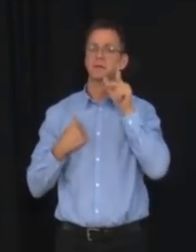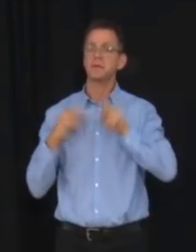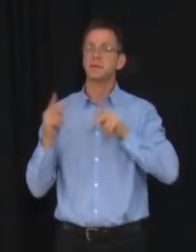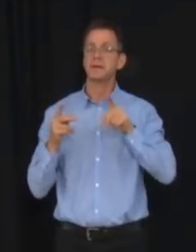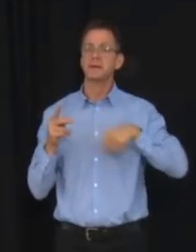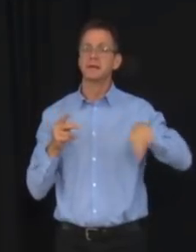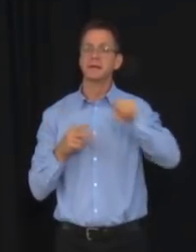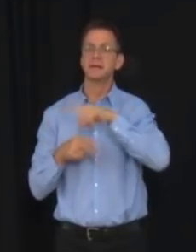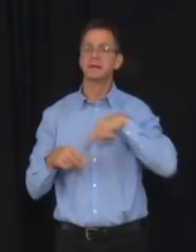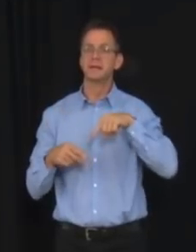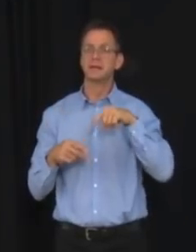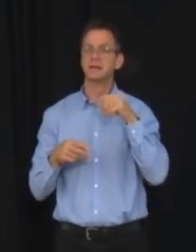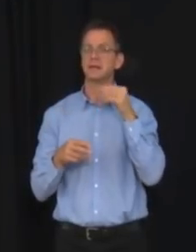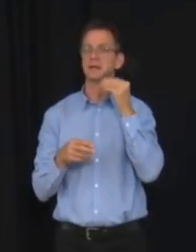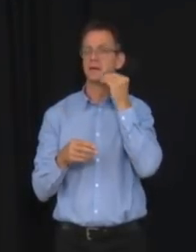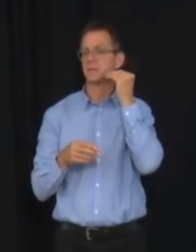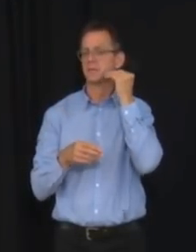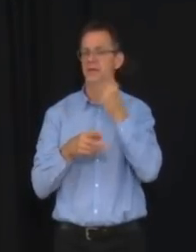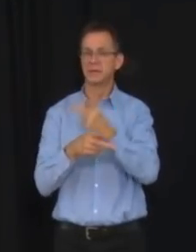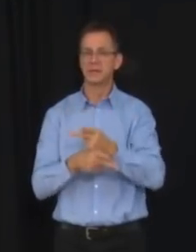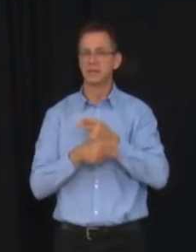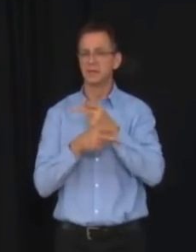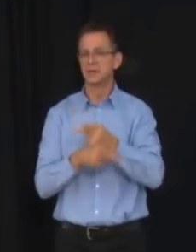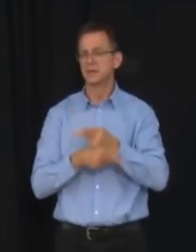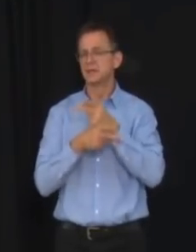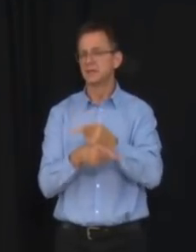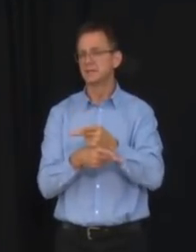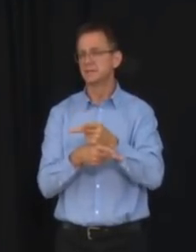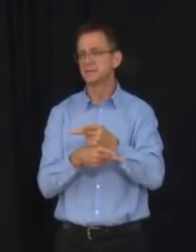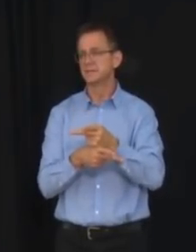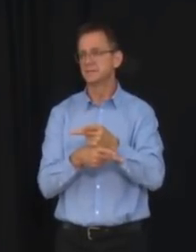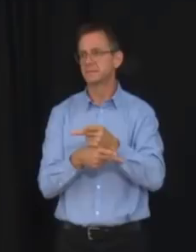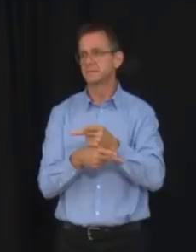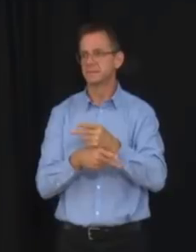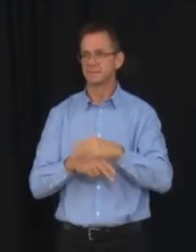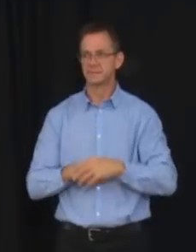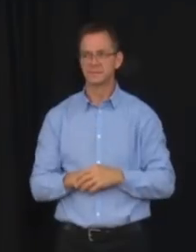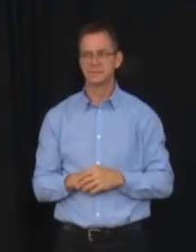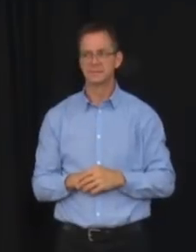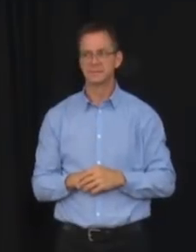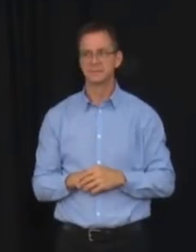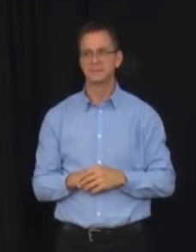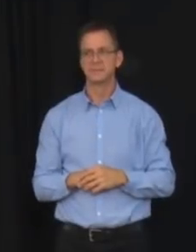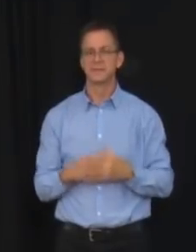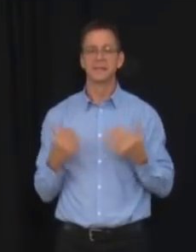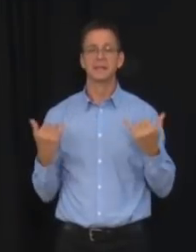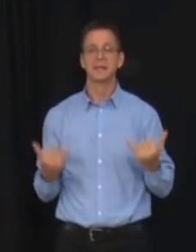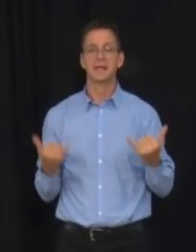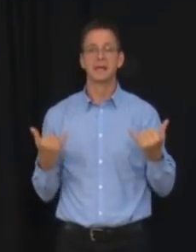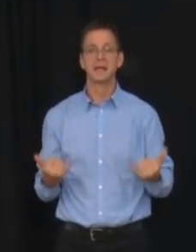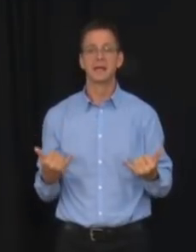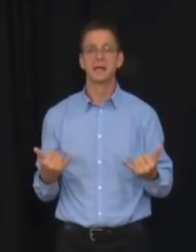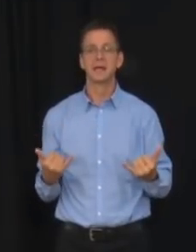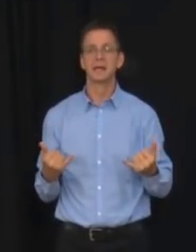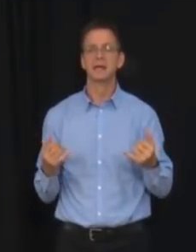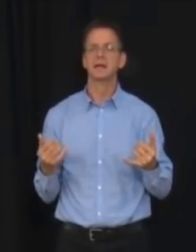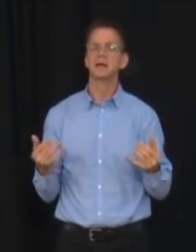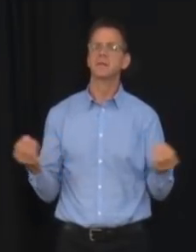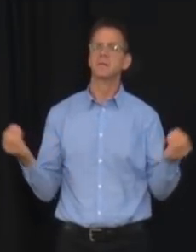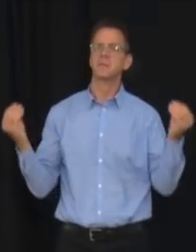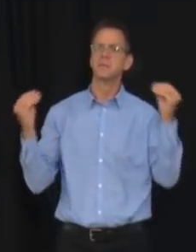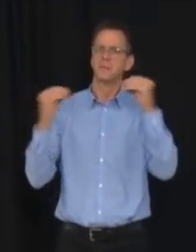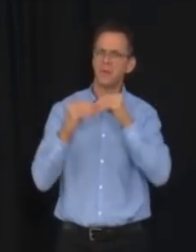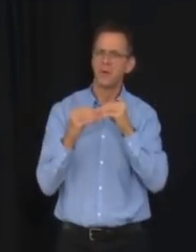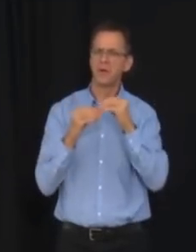care and facility-based continuing care. What that means is that we can add capacity right now to help the system respond to the